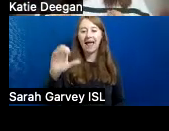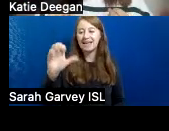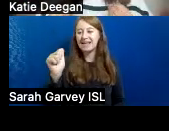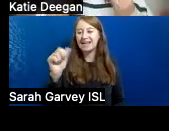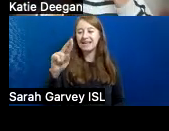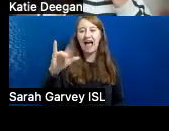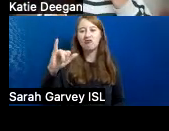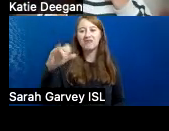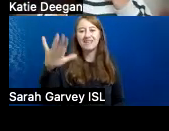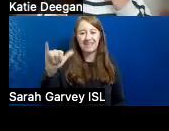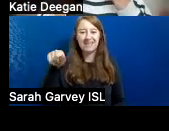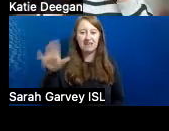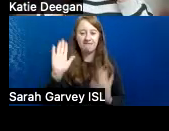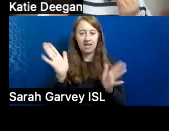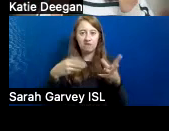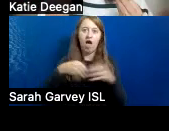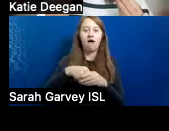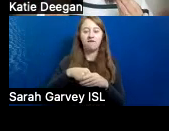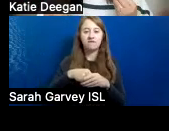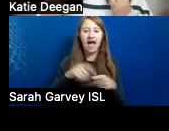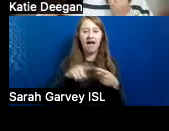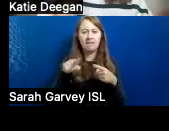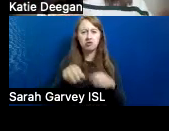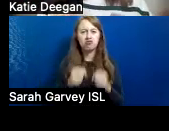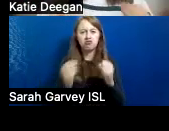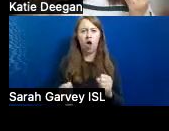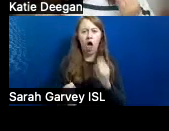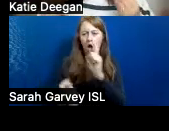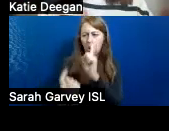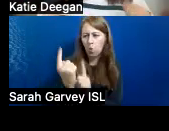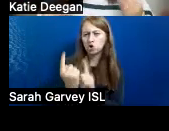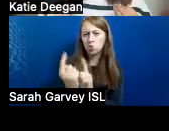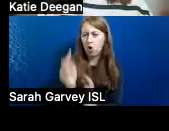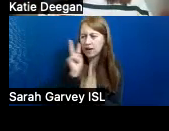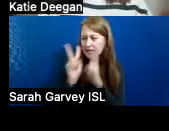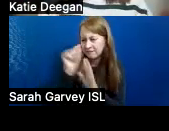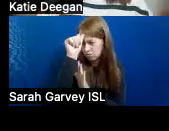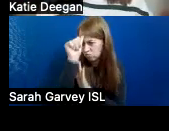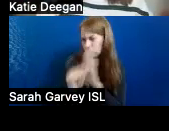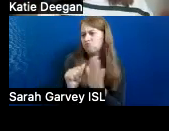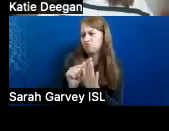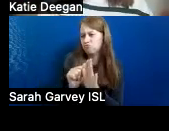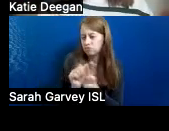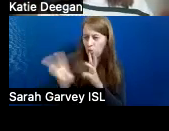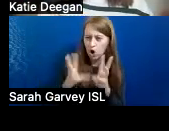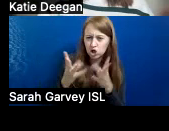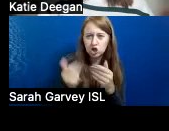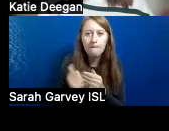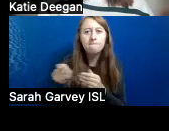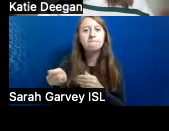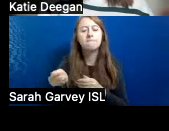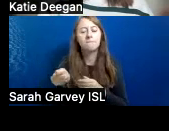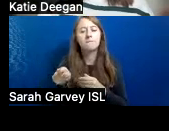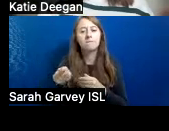really intense kind of like one-to-one interview skill workshops and things like that, but really, really helpful for the